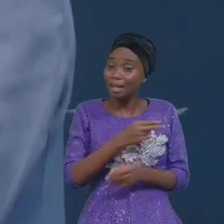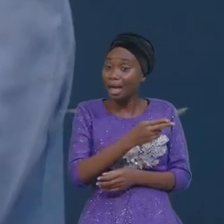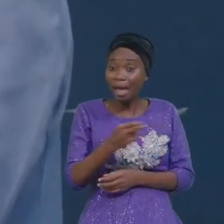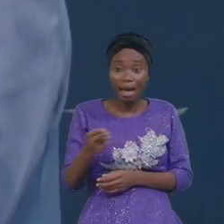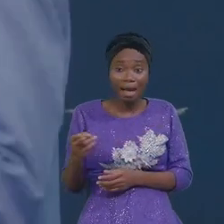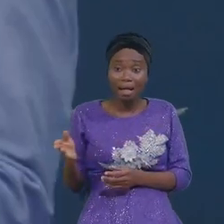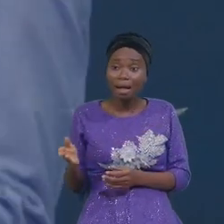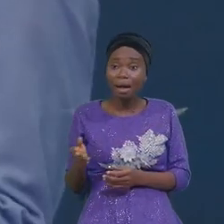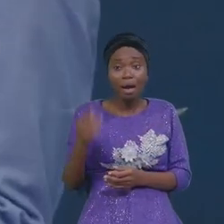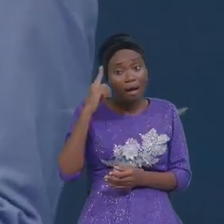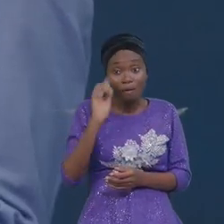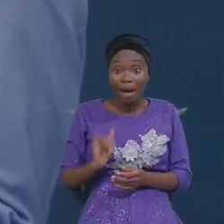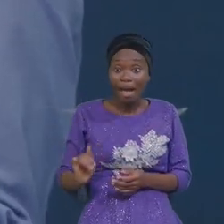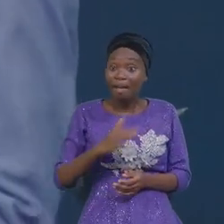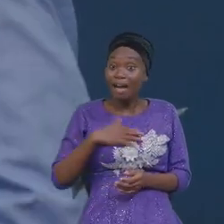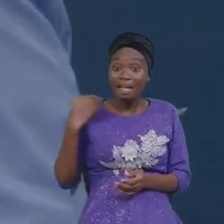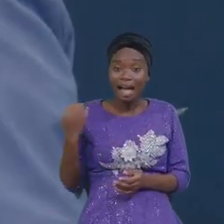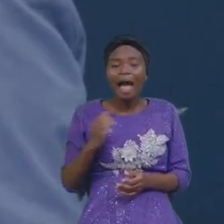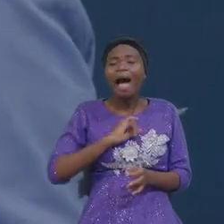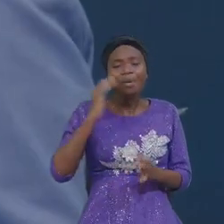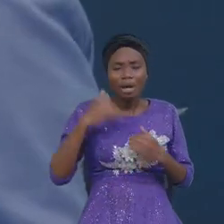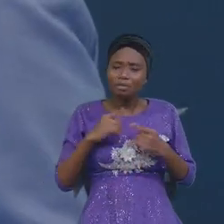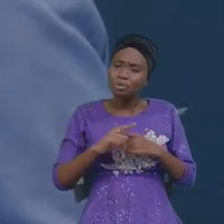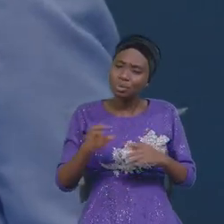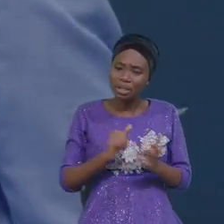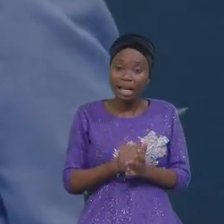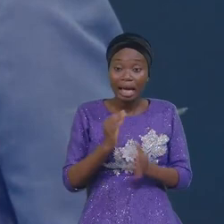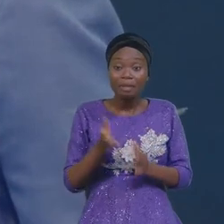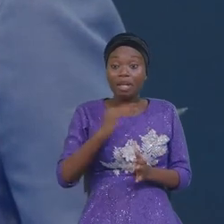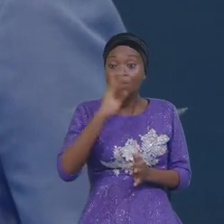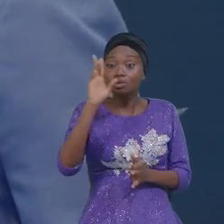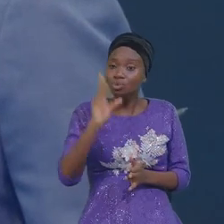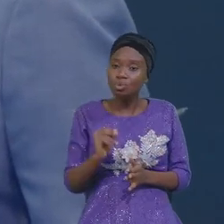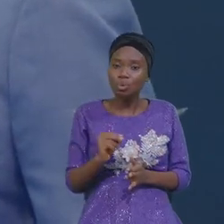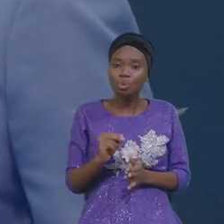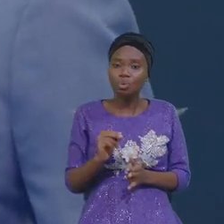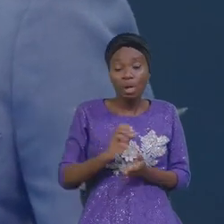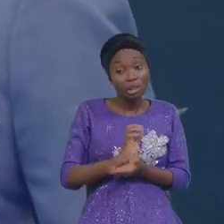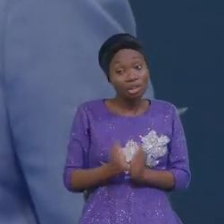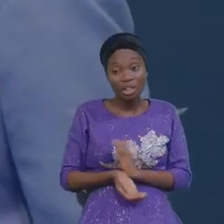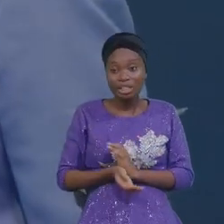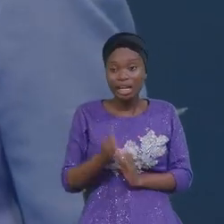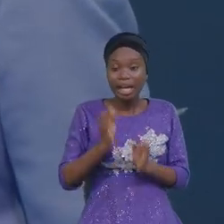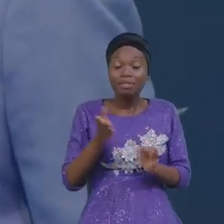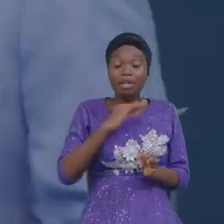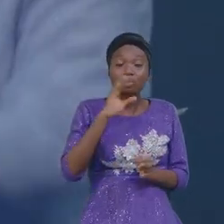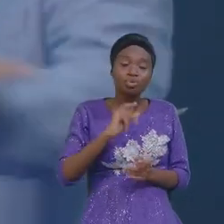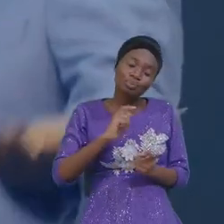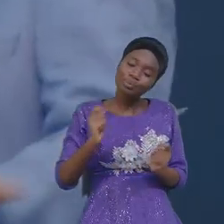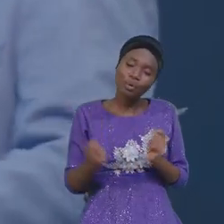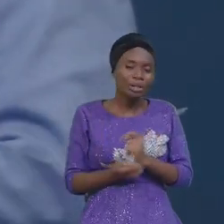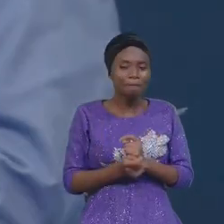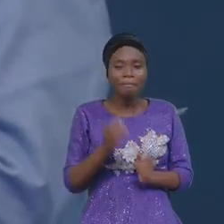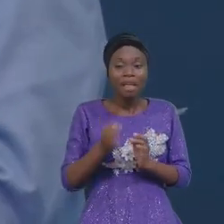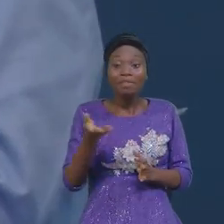ever, I will have to do that. If there is no change, there is no turning, if there